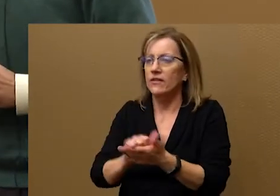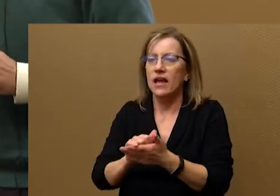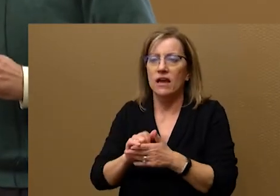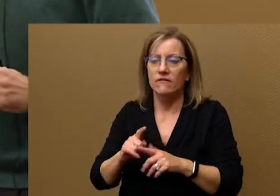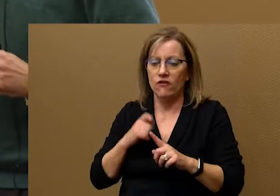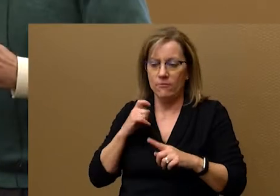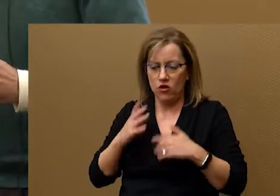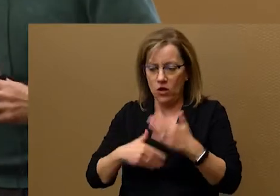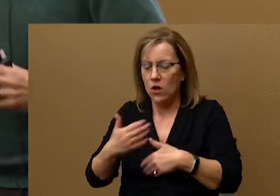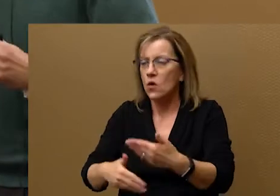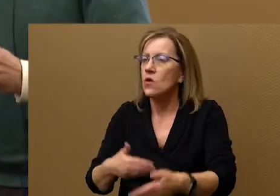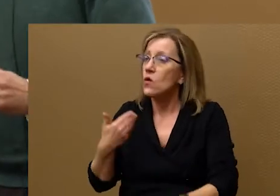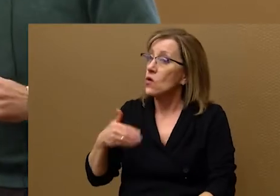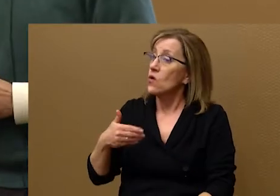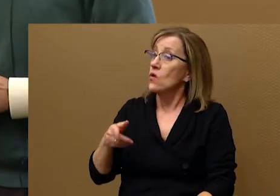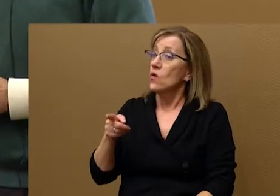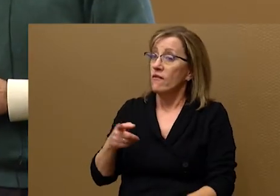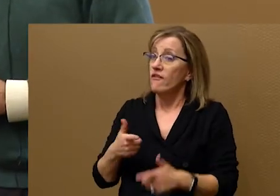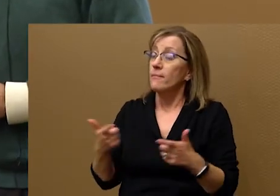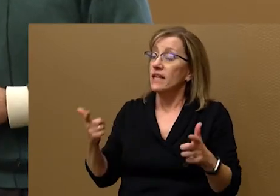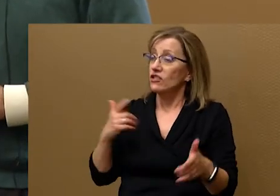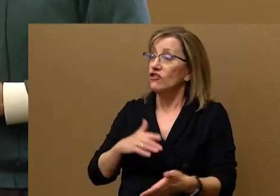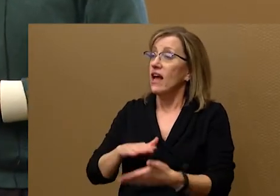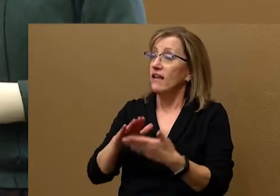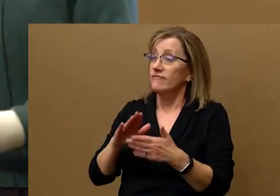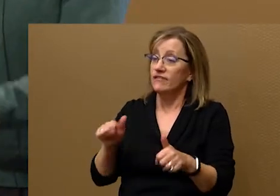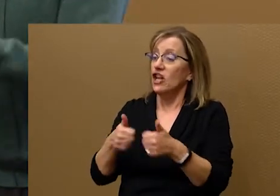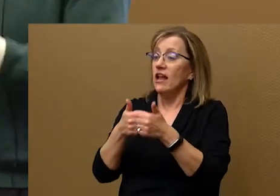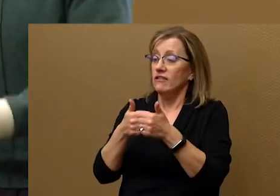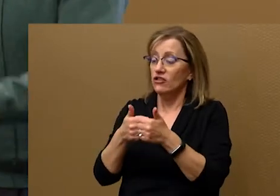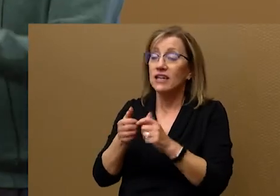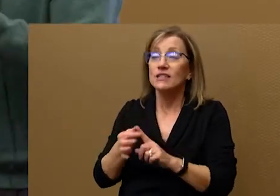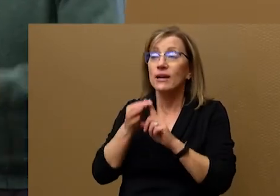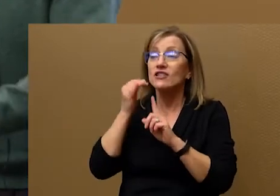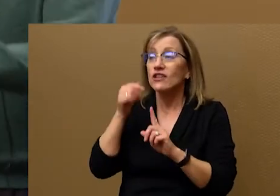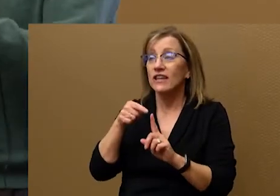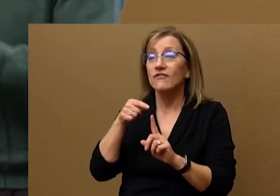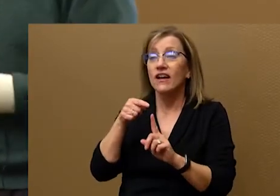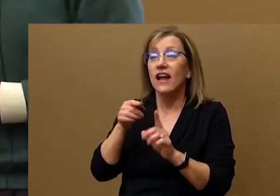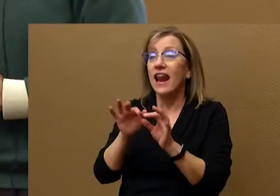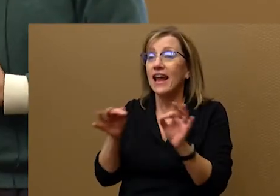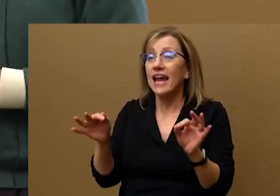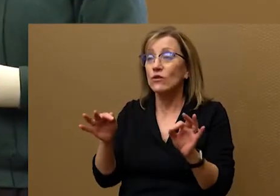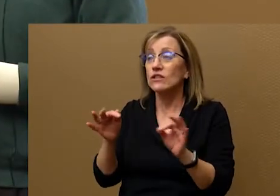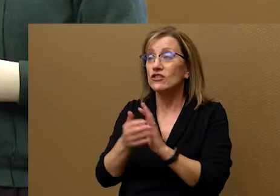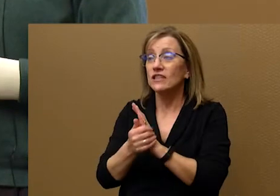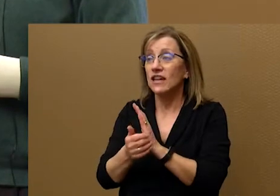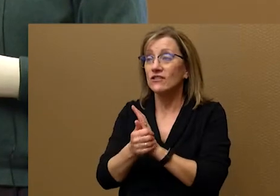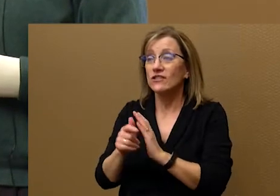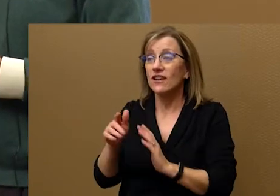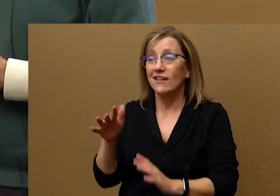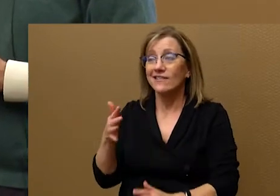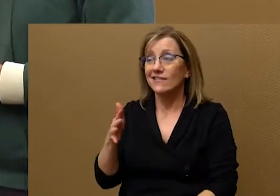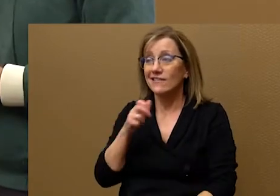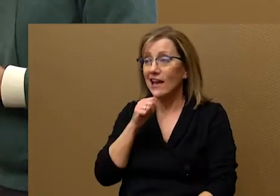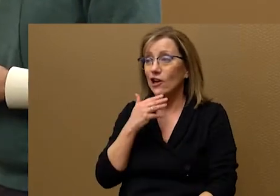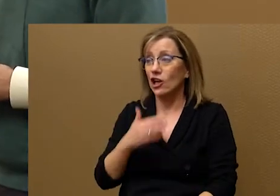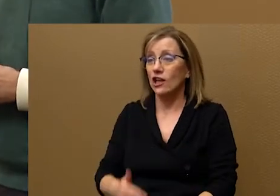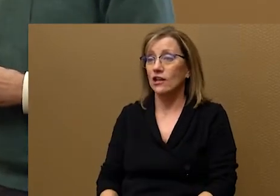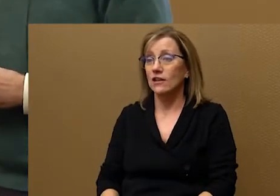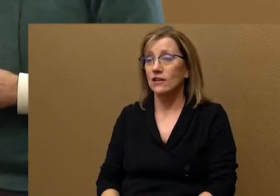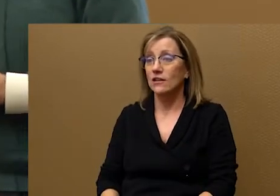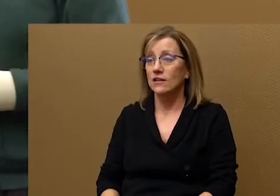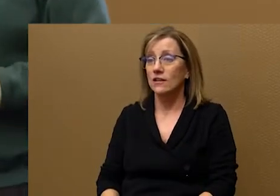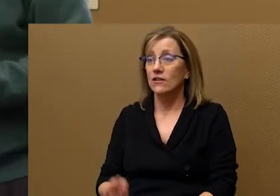stop any of that from going on. We have a big challenge of getting all this on the table, especially if his language skills are